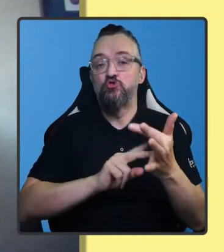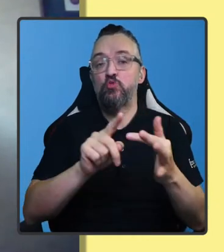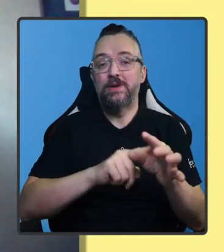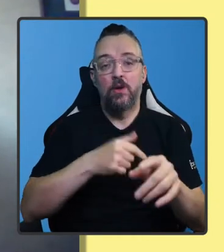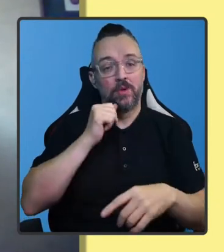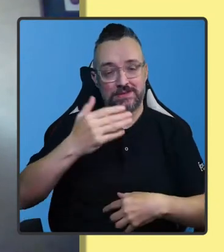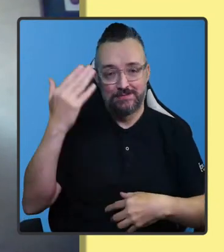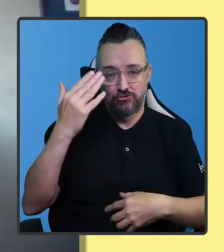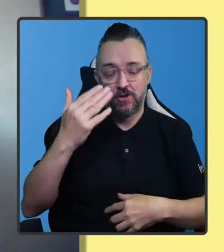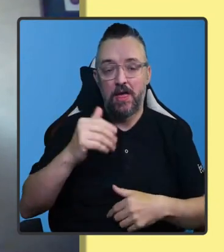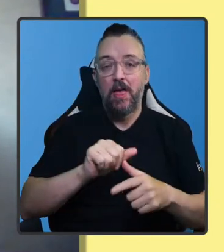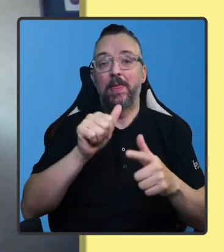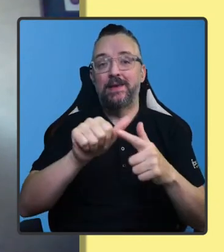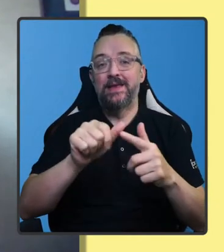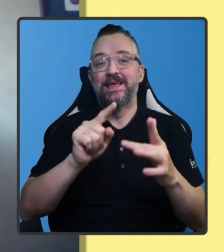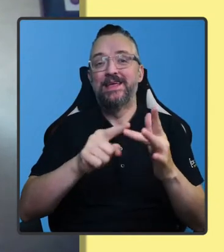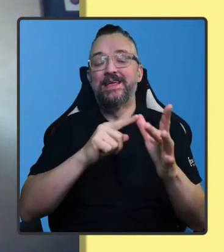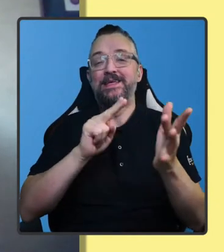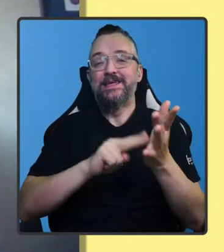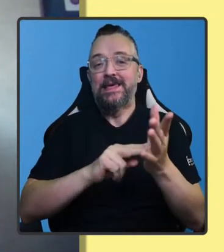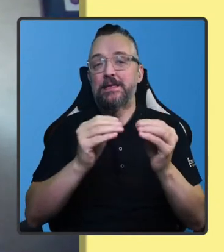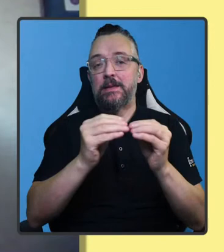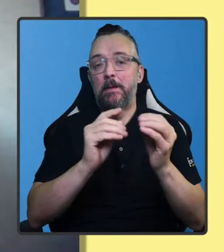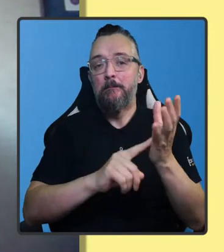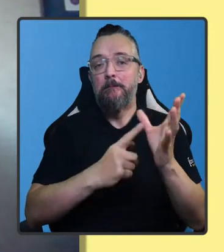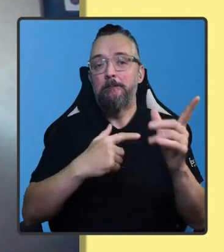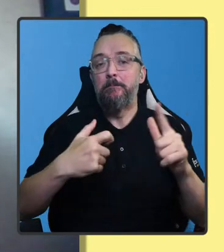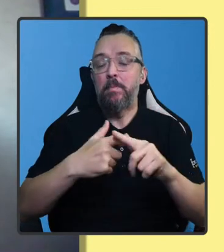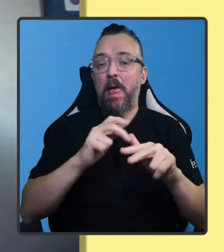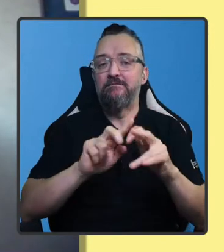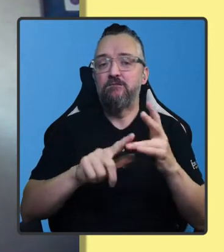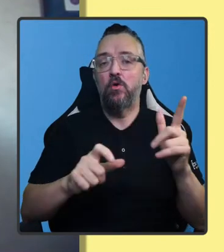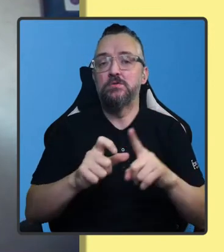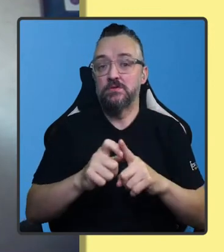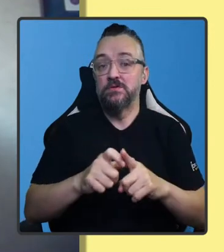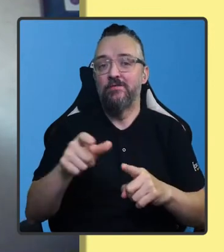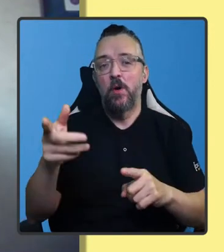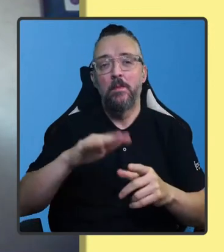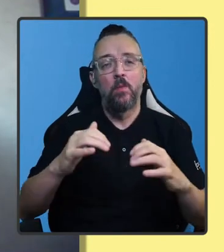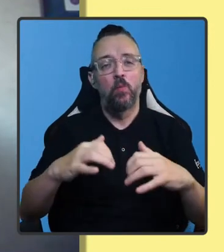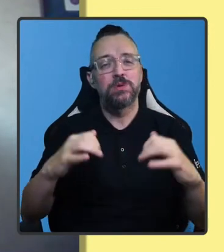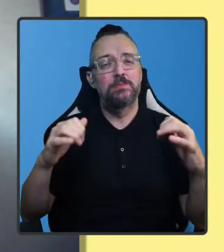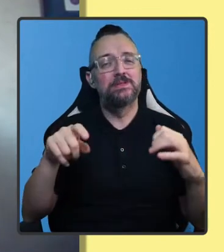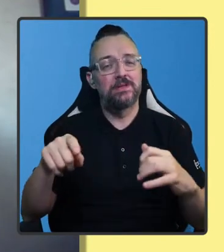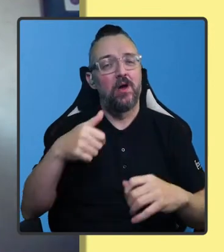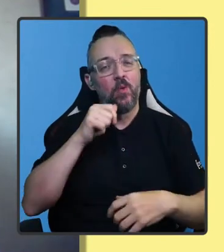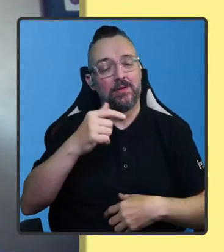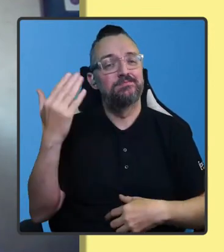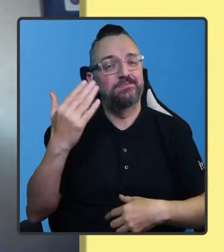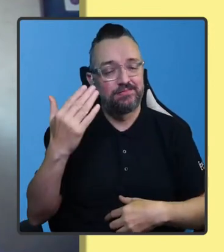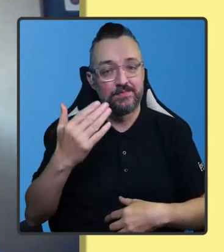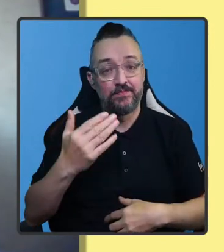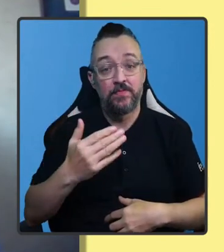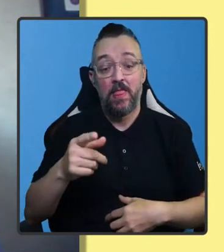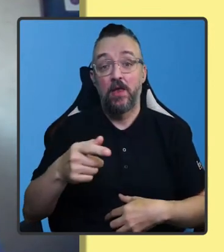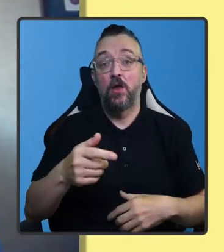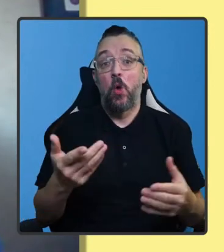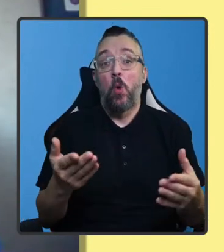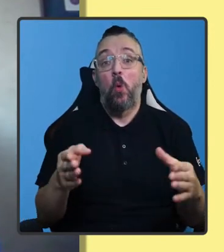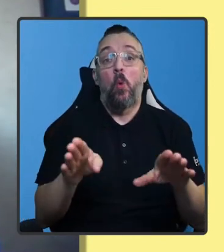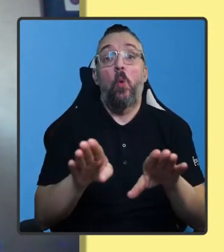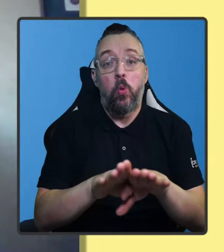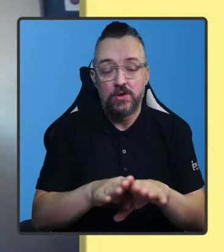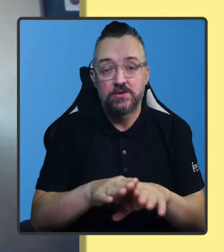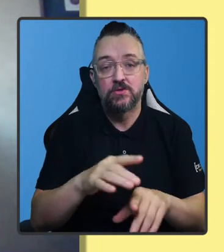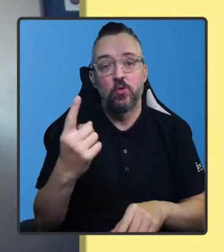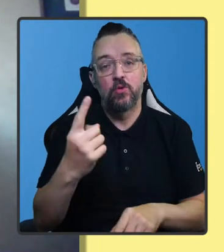faces Boris Johnson down every week at Westminster. And conference comes to a close with the much-anticipated address from our